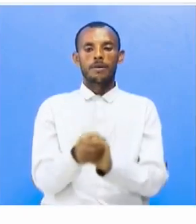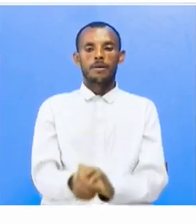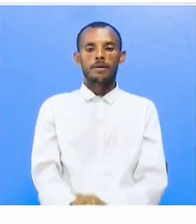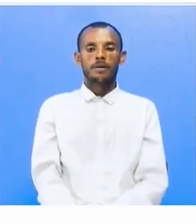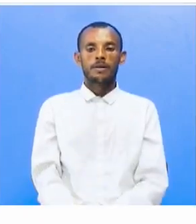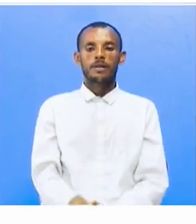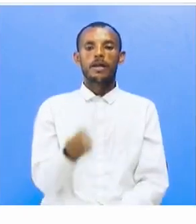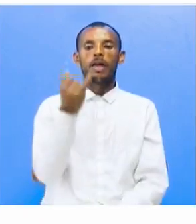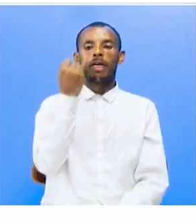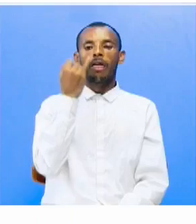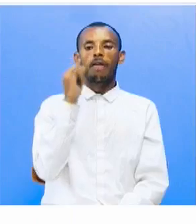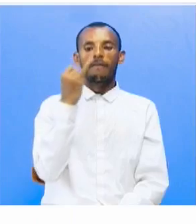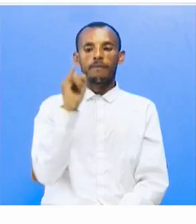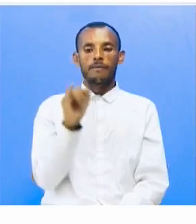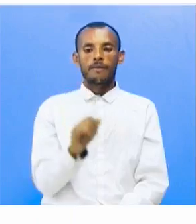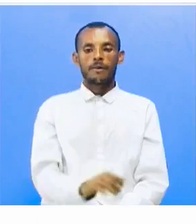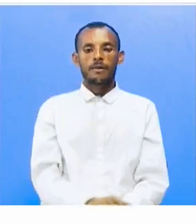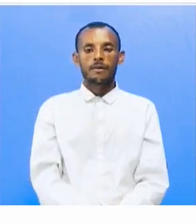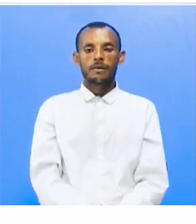If